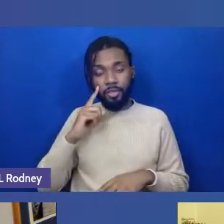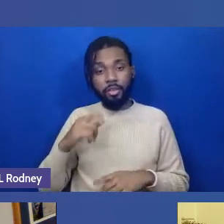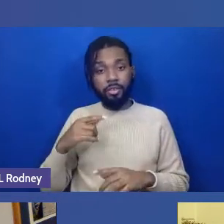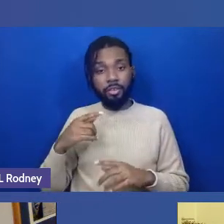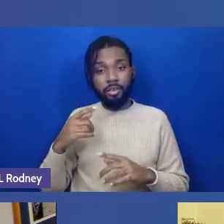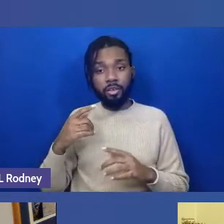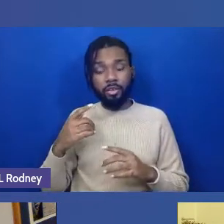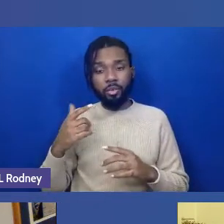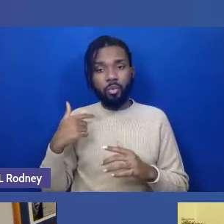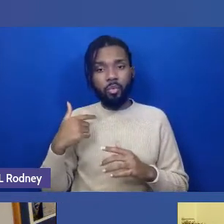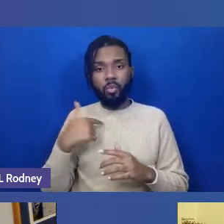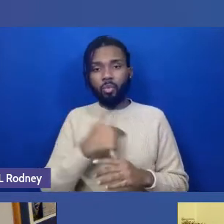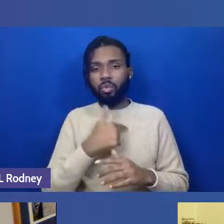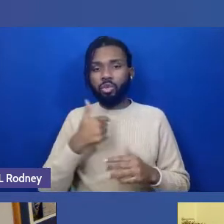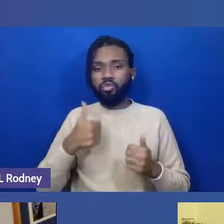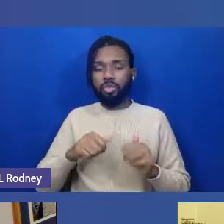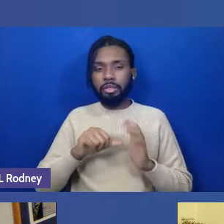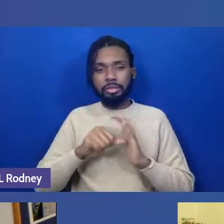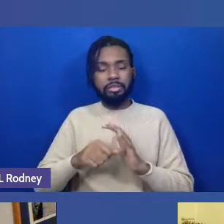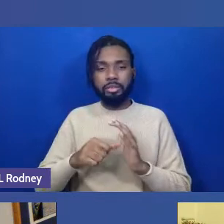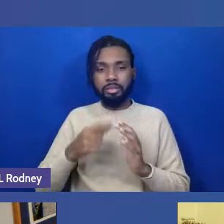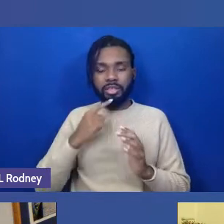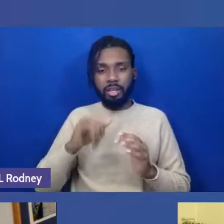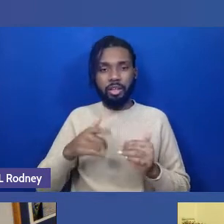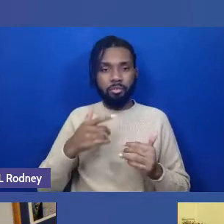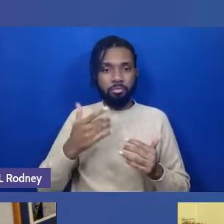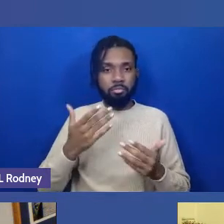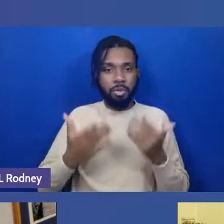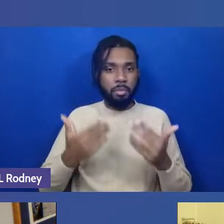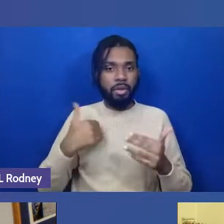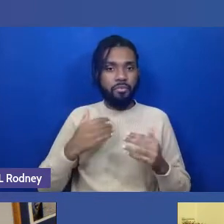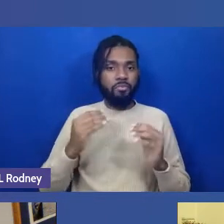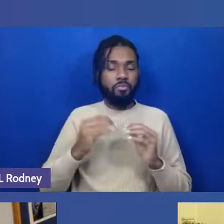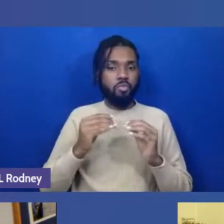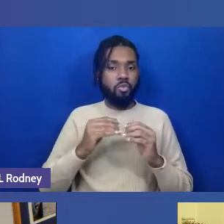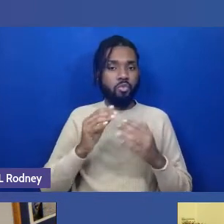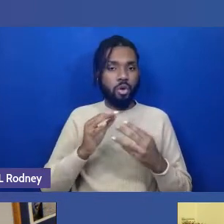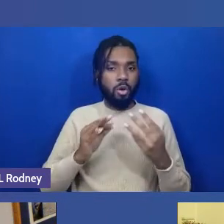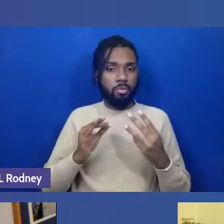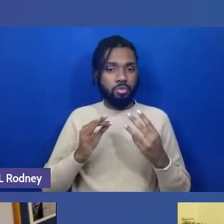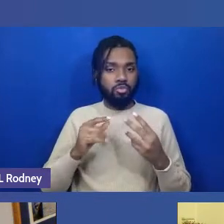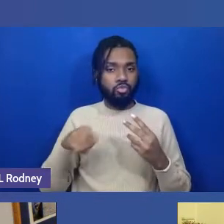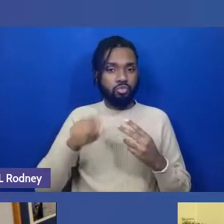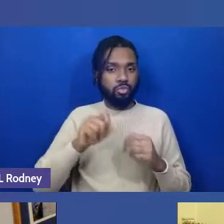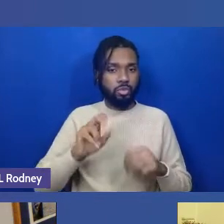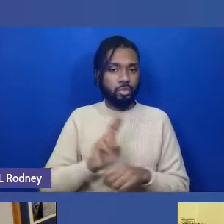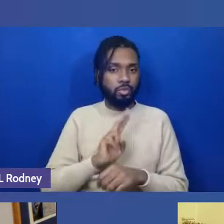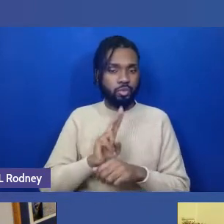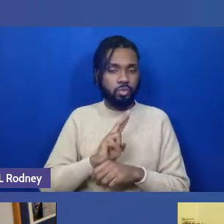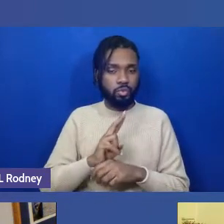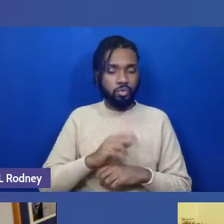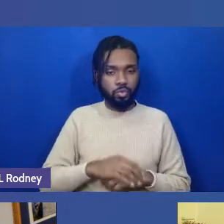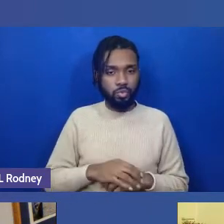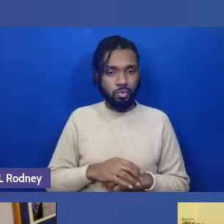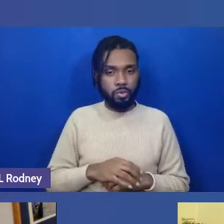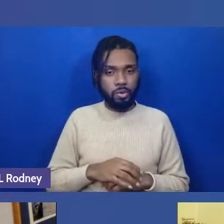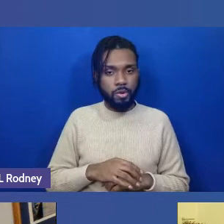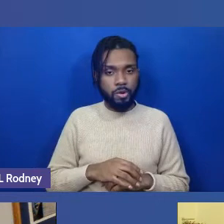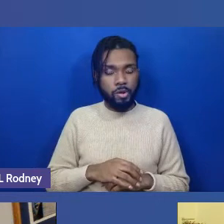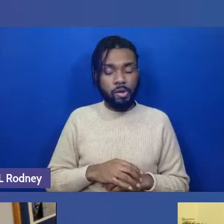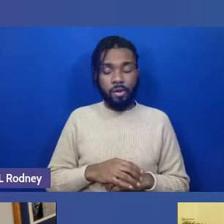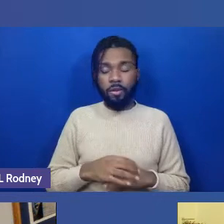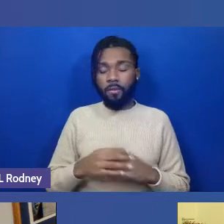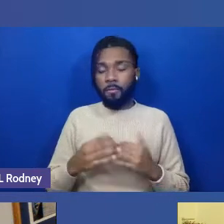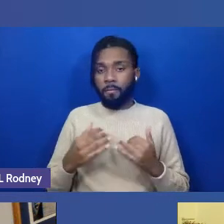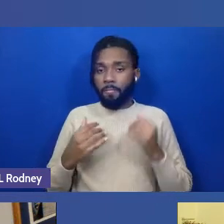can be more broadly applied. So just that. And I want to actually shift